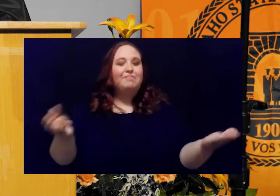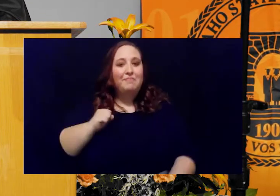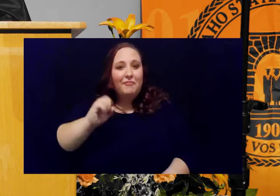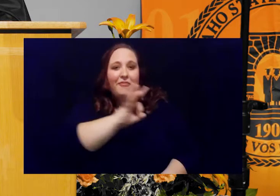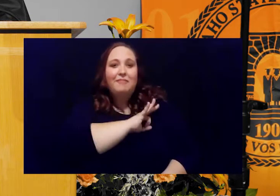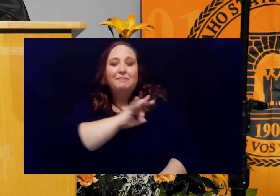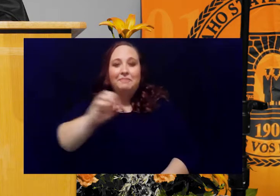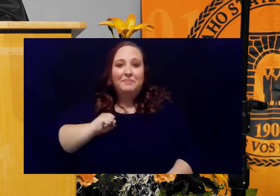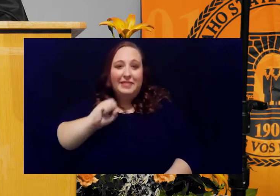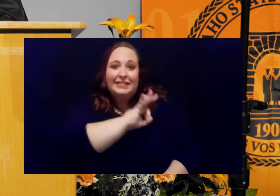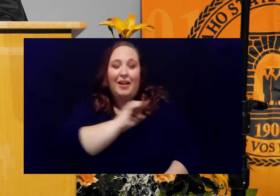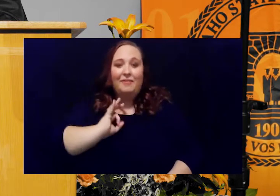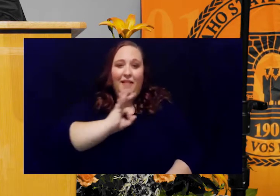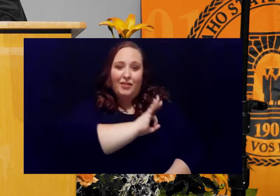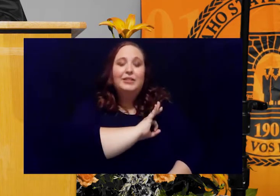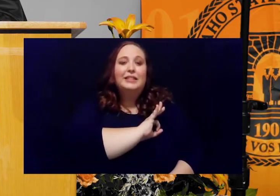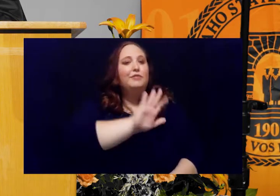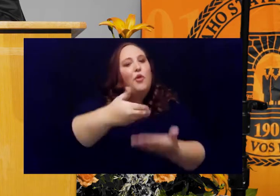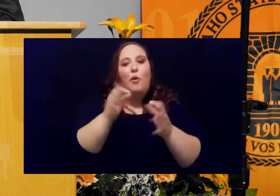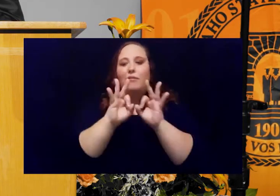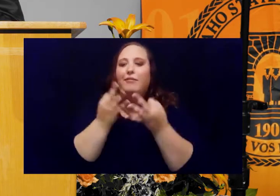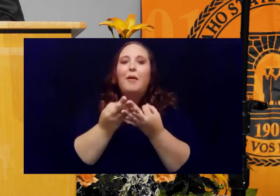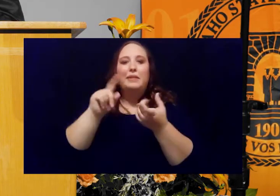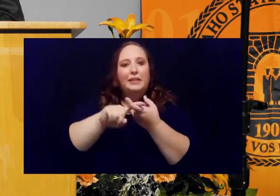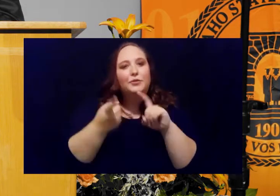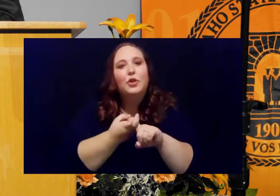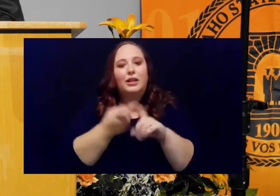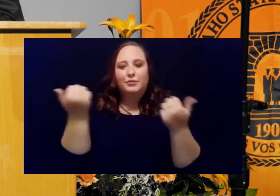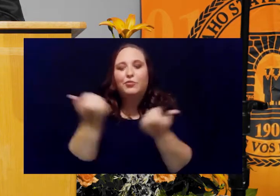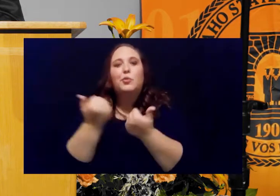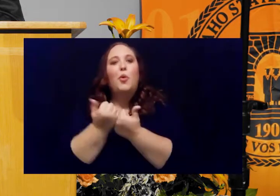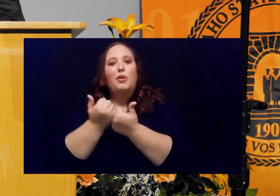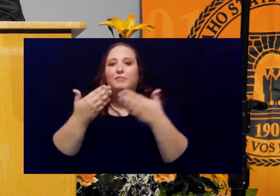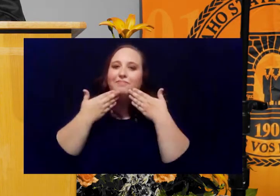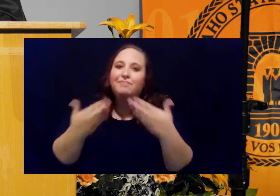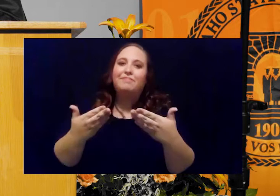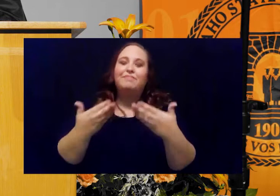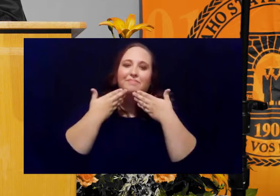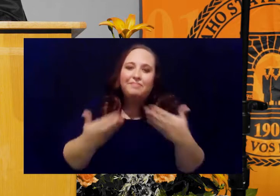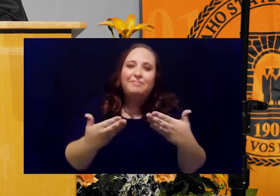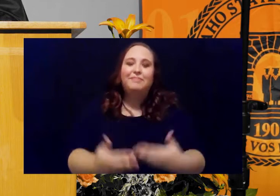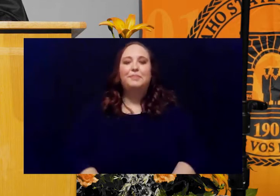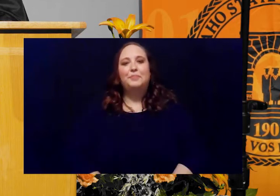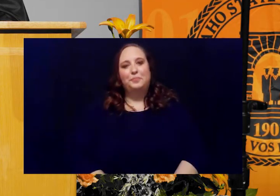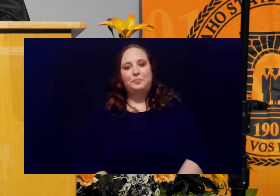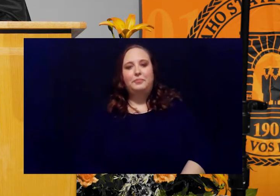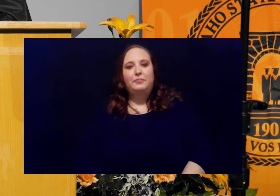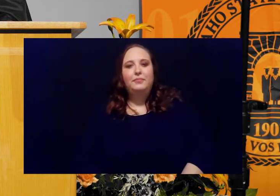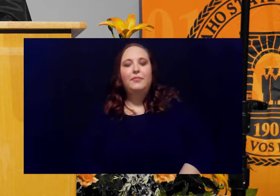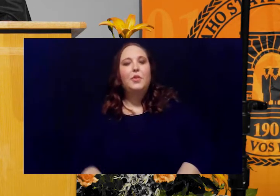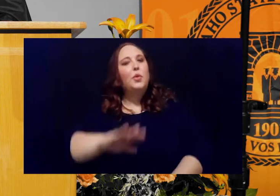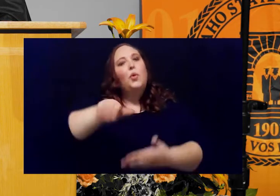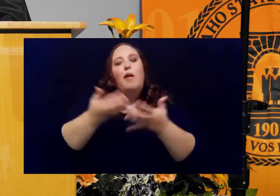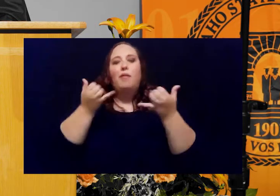faculty and staff, and to all the family and friends who have stood by our sides through this incredible journey, thank you for